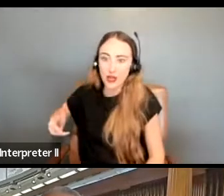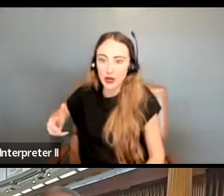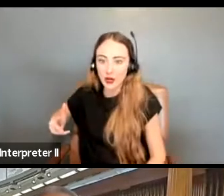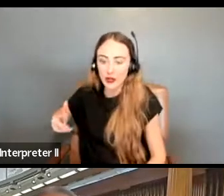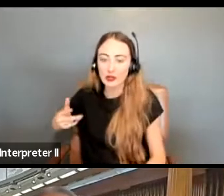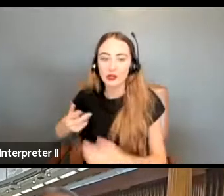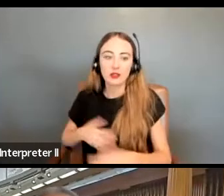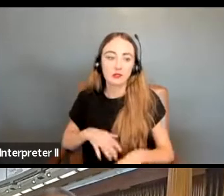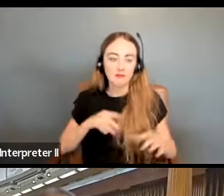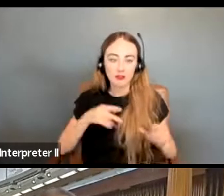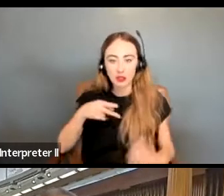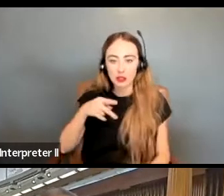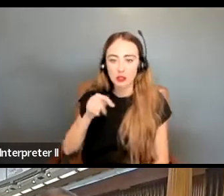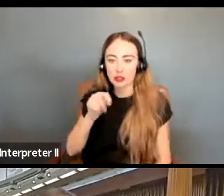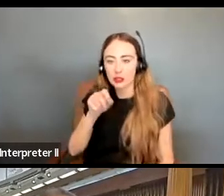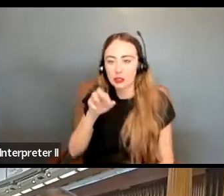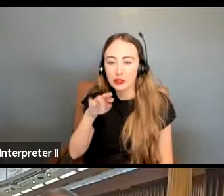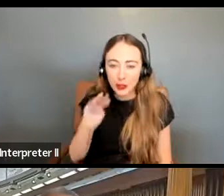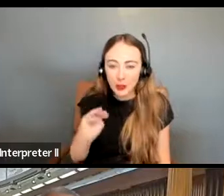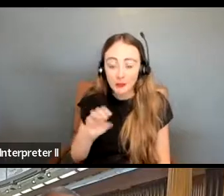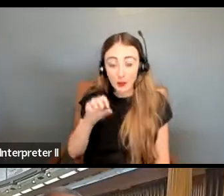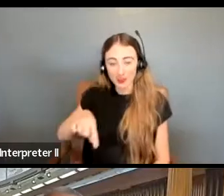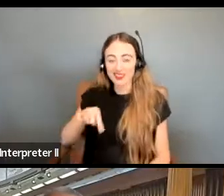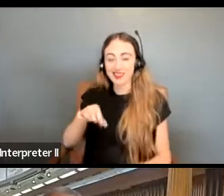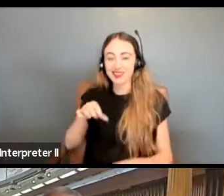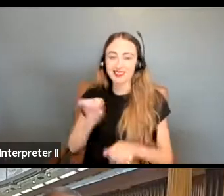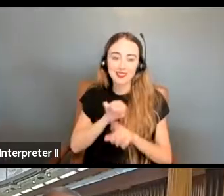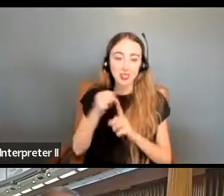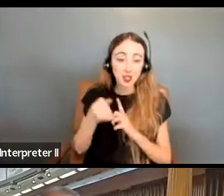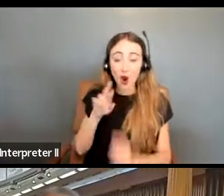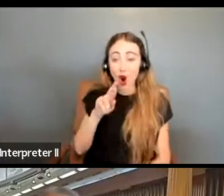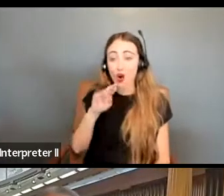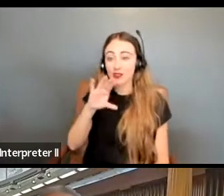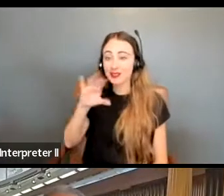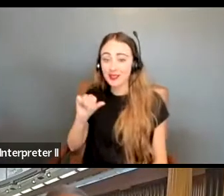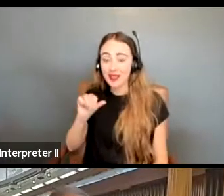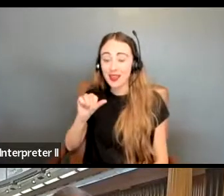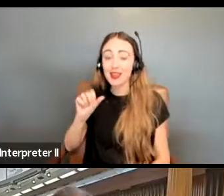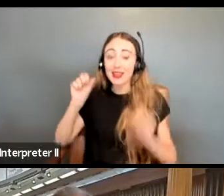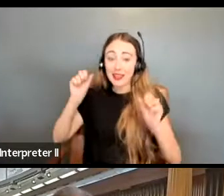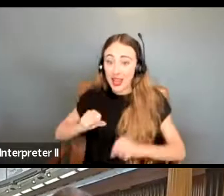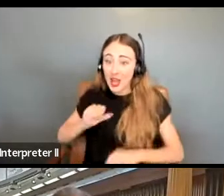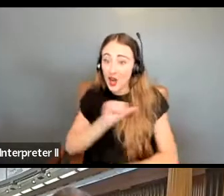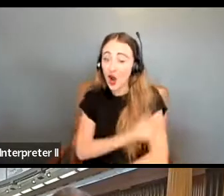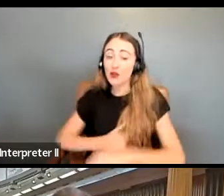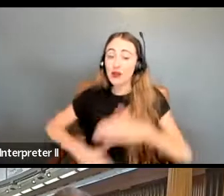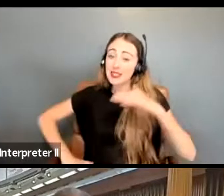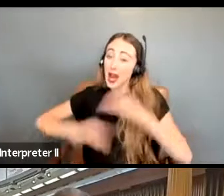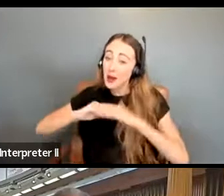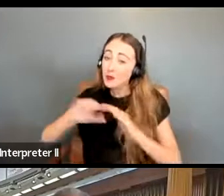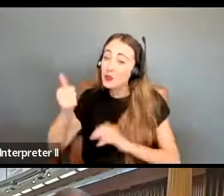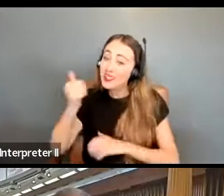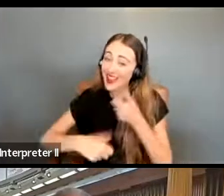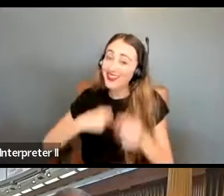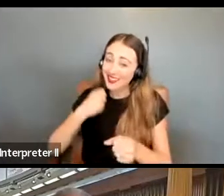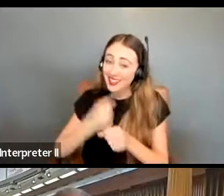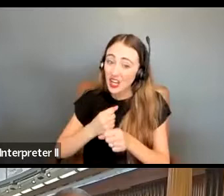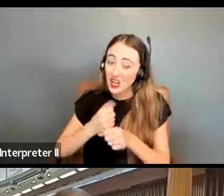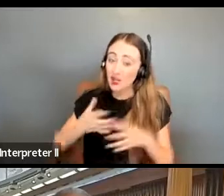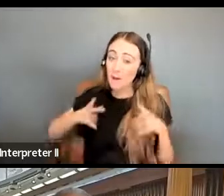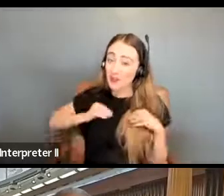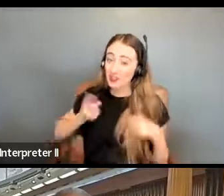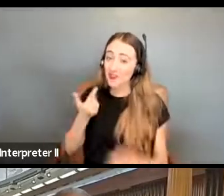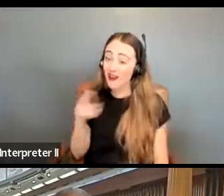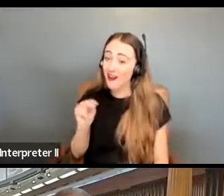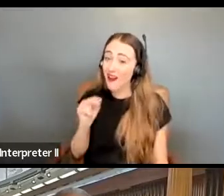under the situation I just described, the RCC authorizes up to 10 years of incarceration for possession of a firearm,